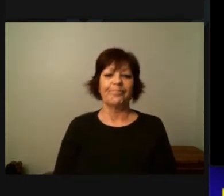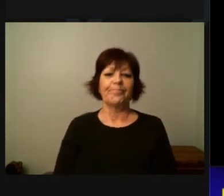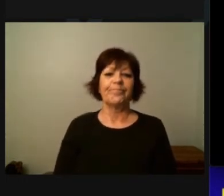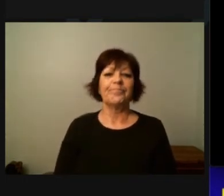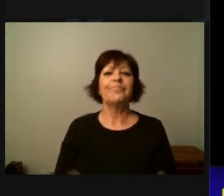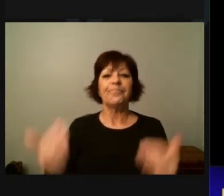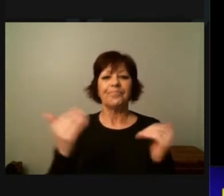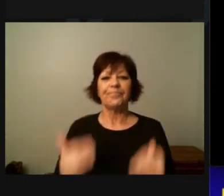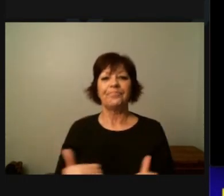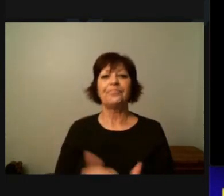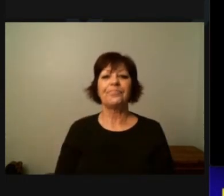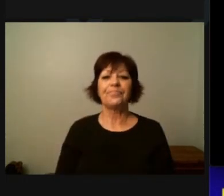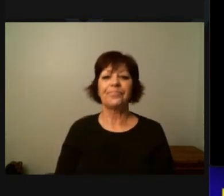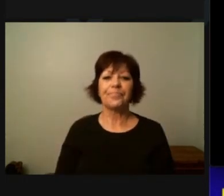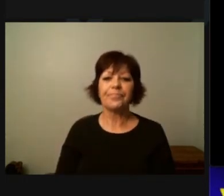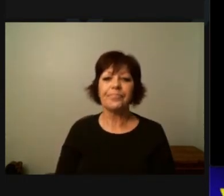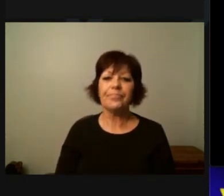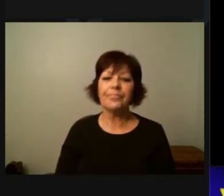Next slide, please.